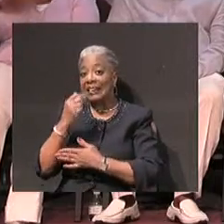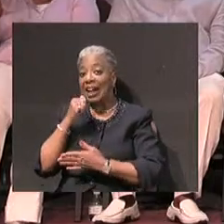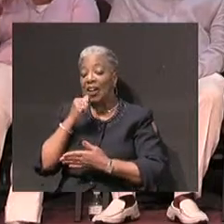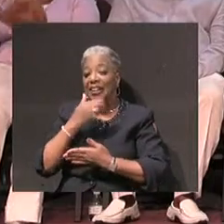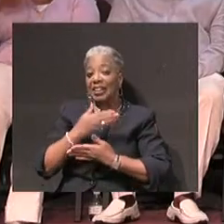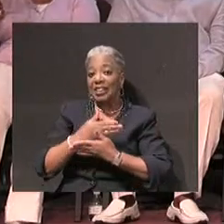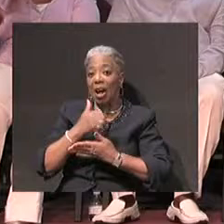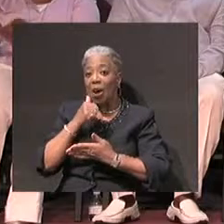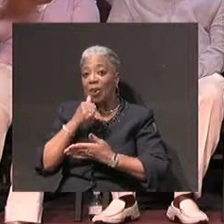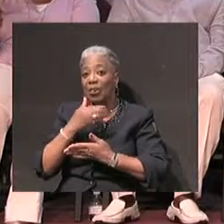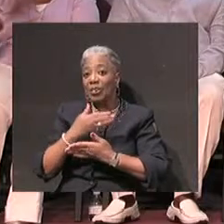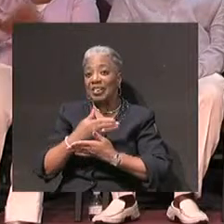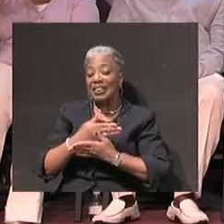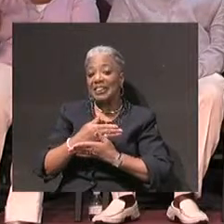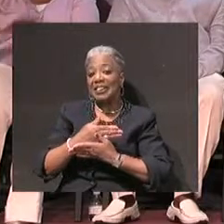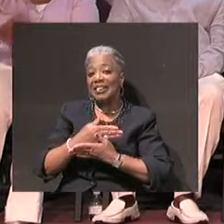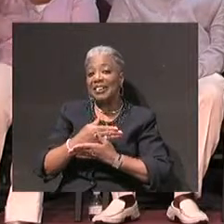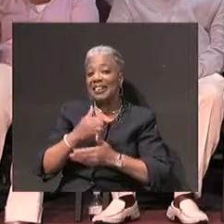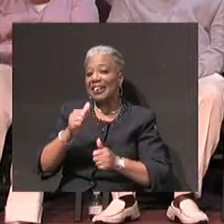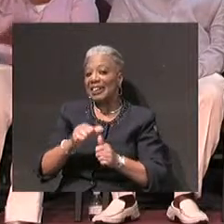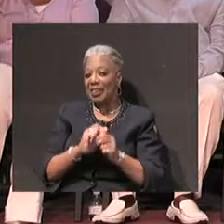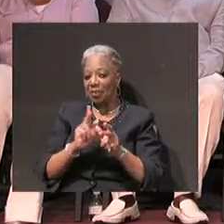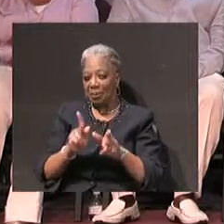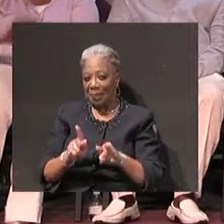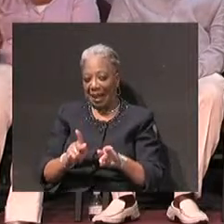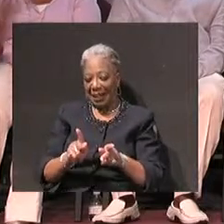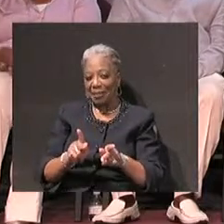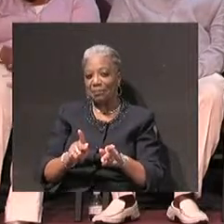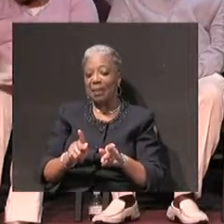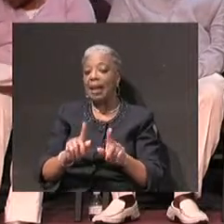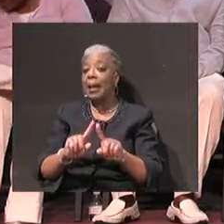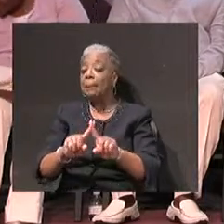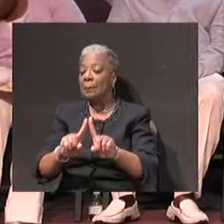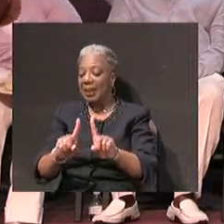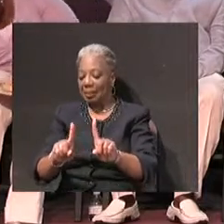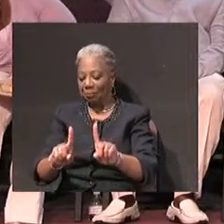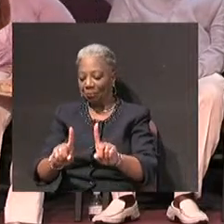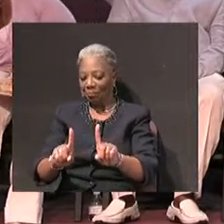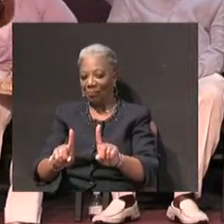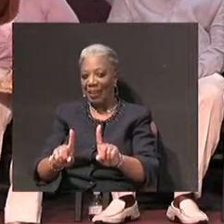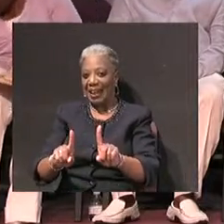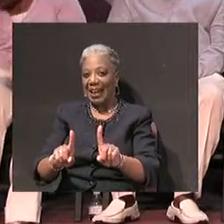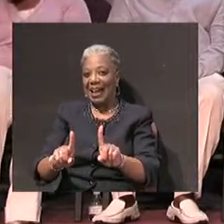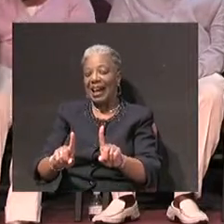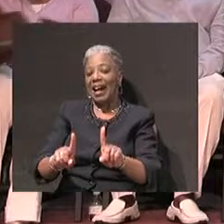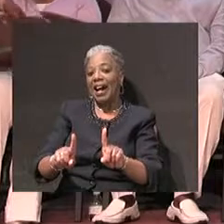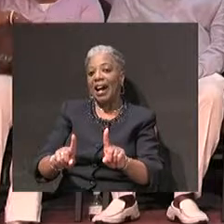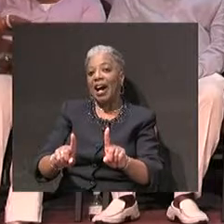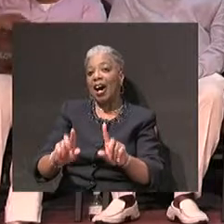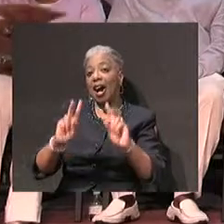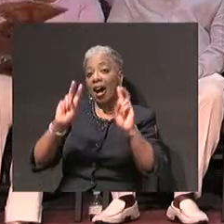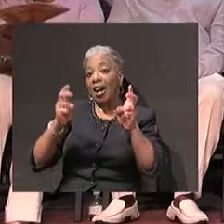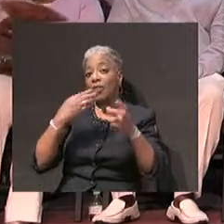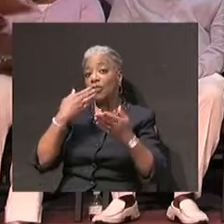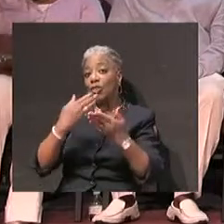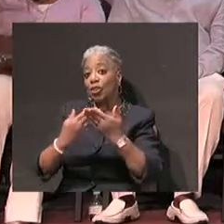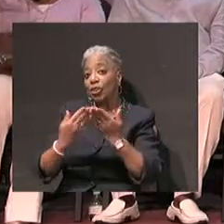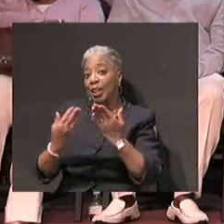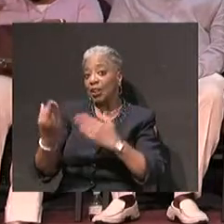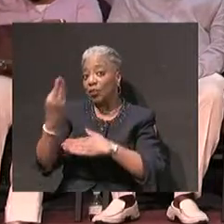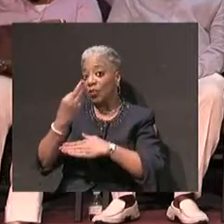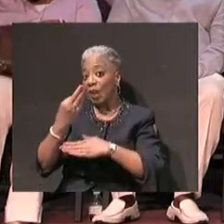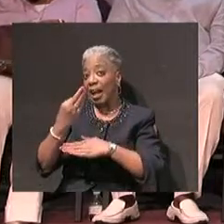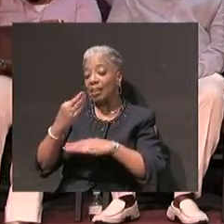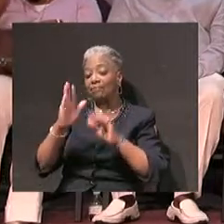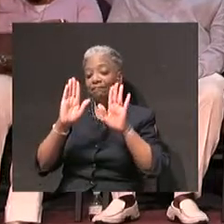Amen. Praise God. Those are my neighbors. They're good people. But what took place Friday night? But if Easter is important, because